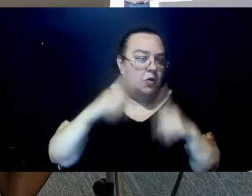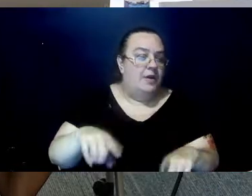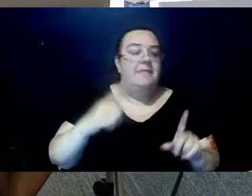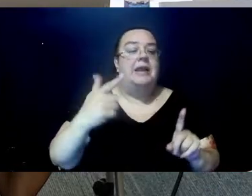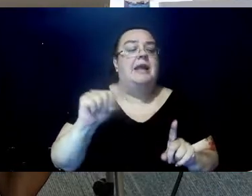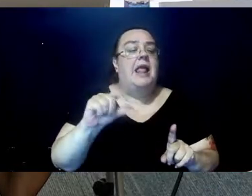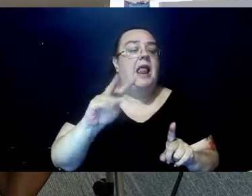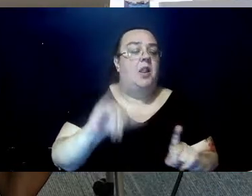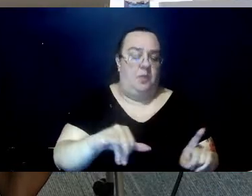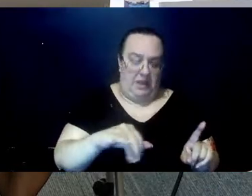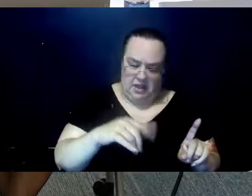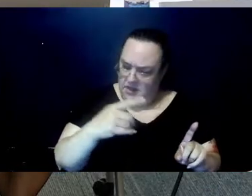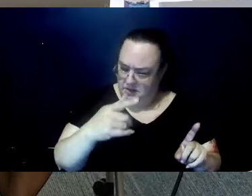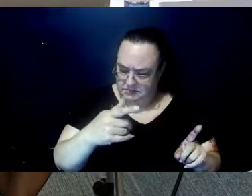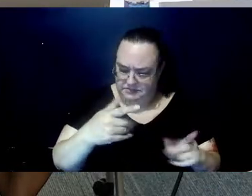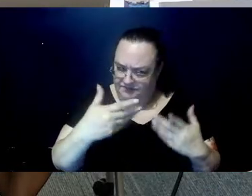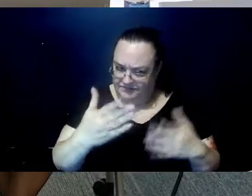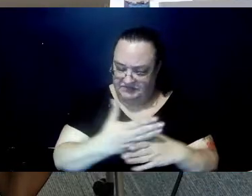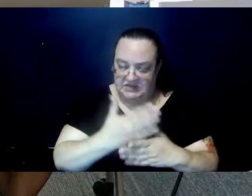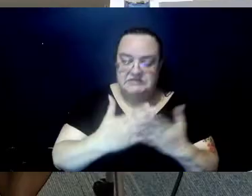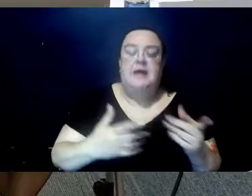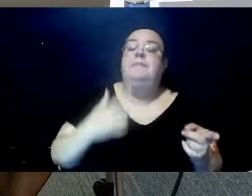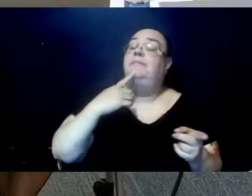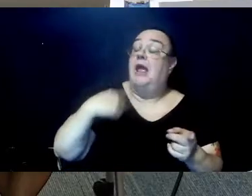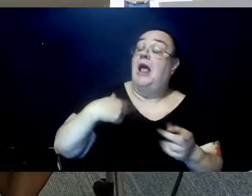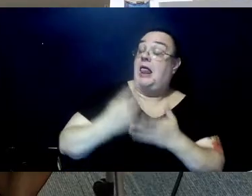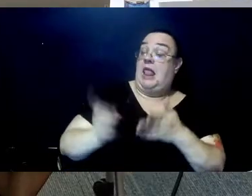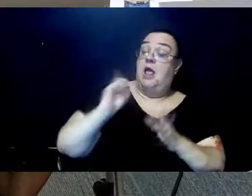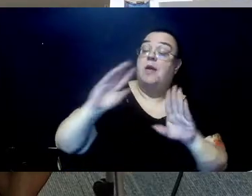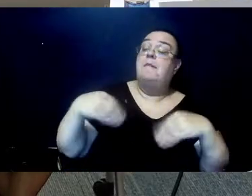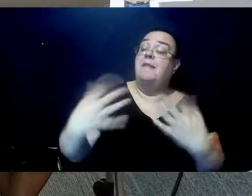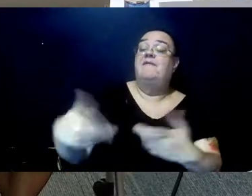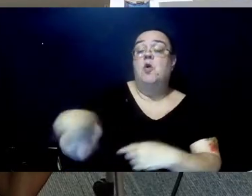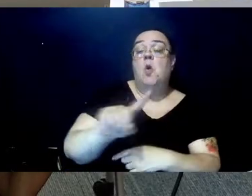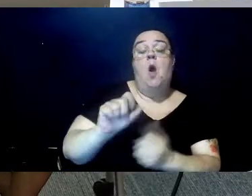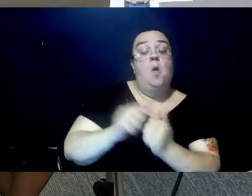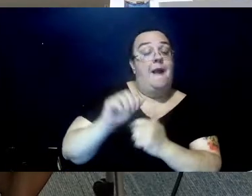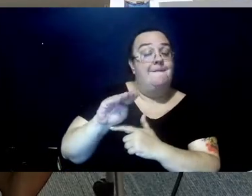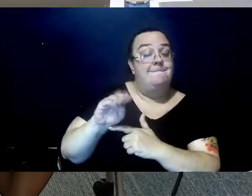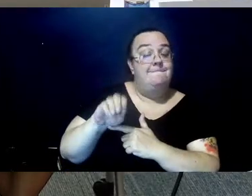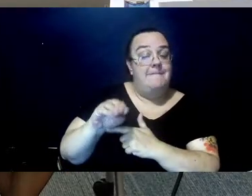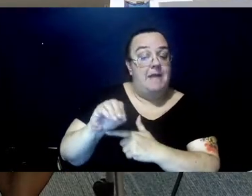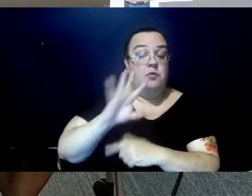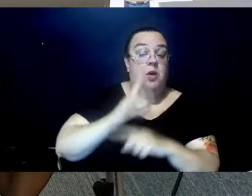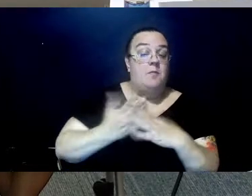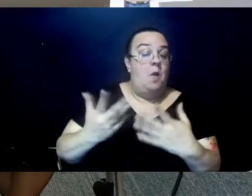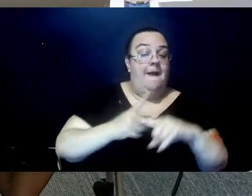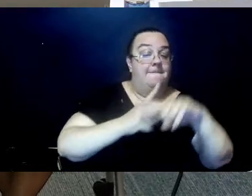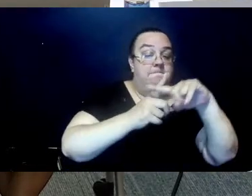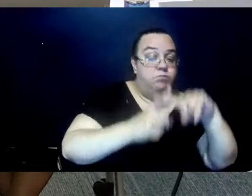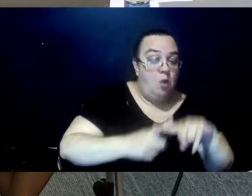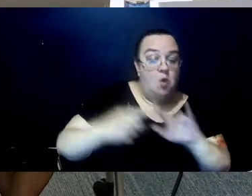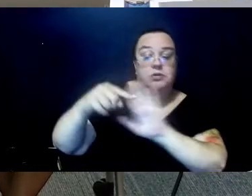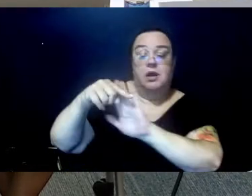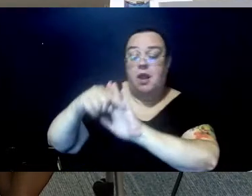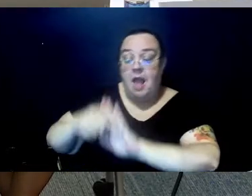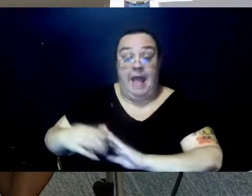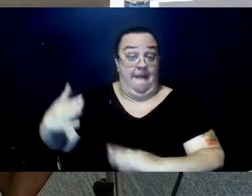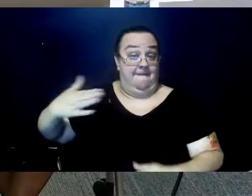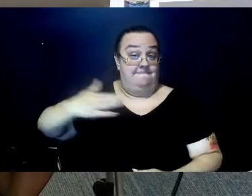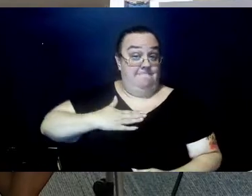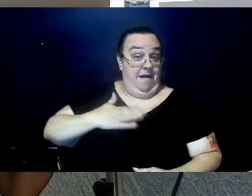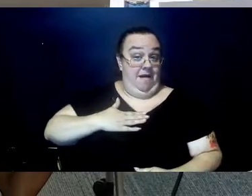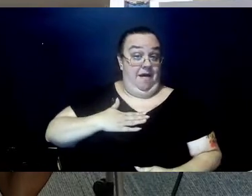you all last week a memorandum with the pros and cons and what my overall recommendation would